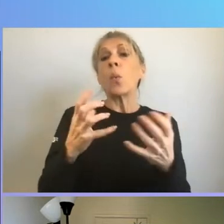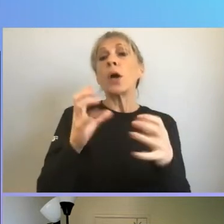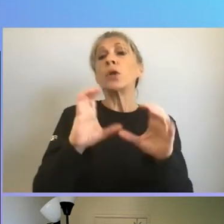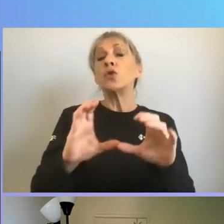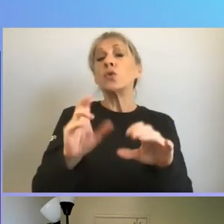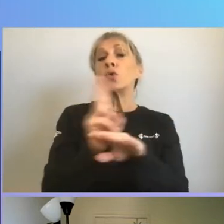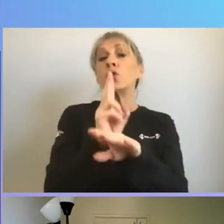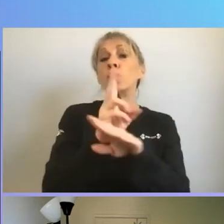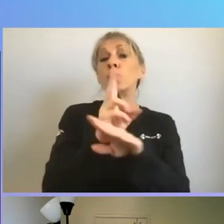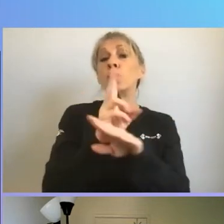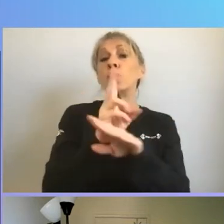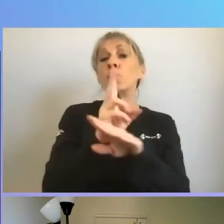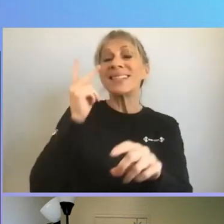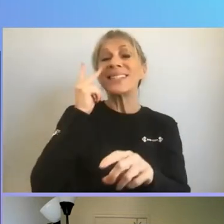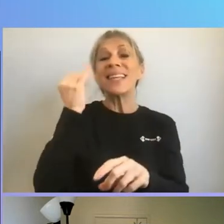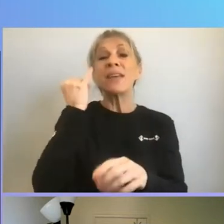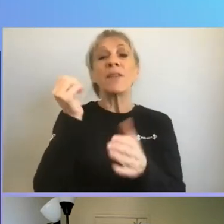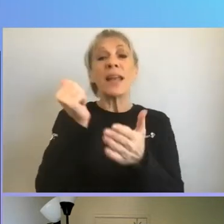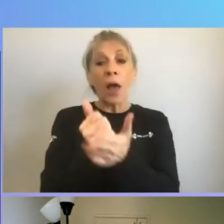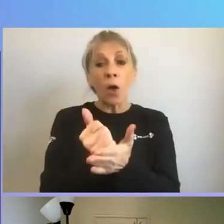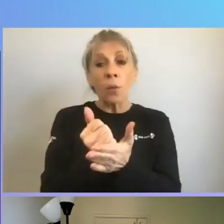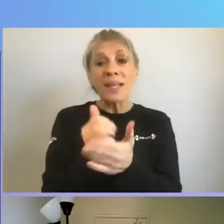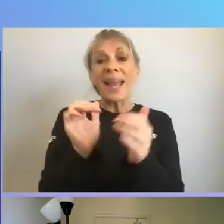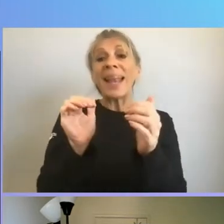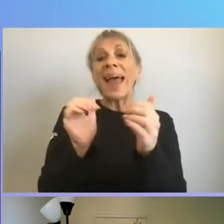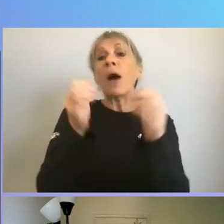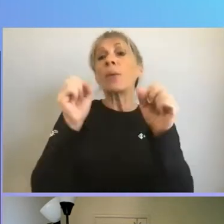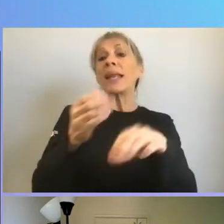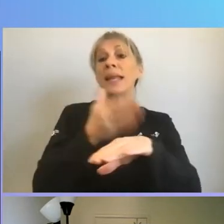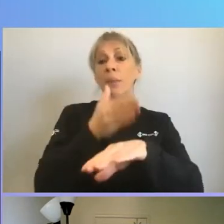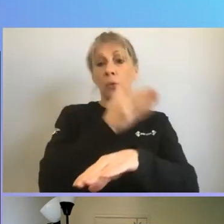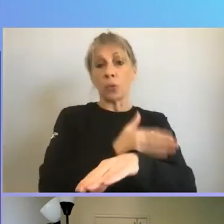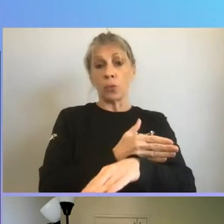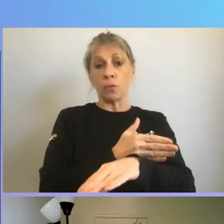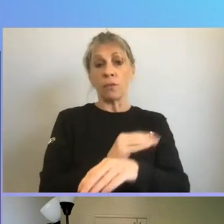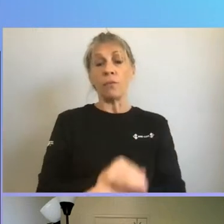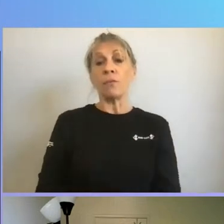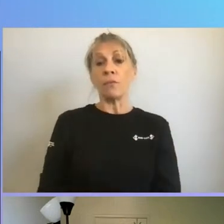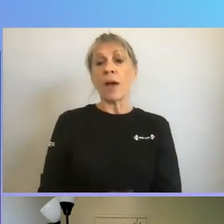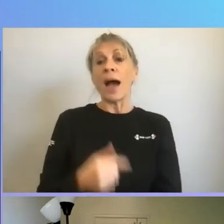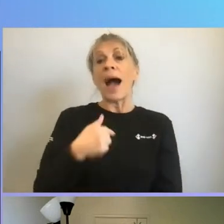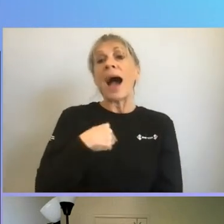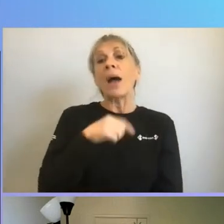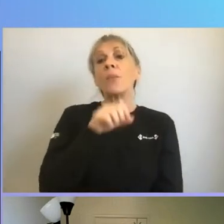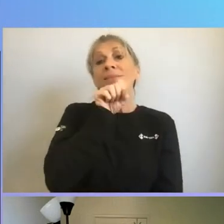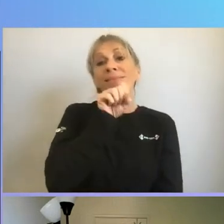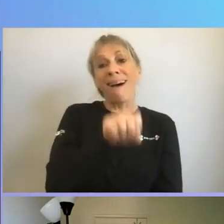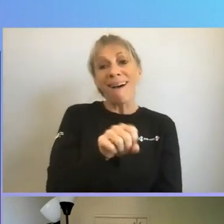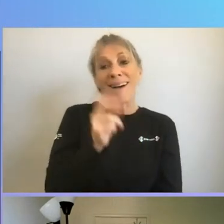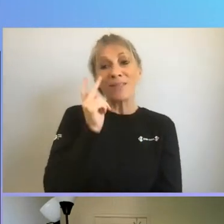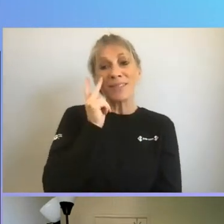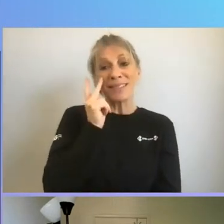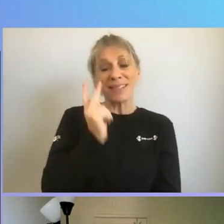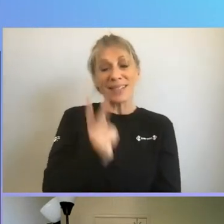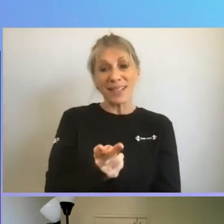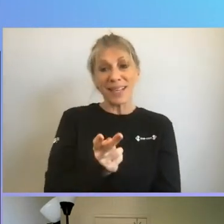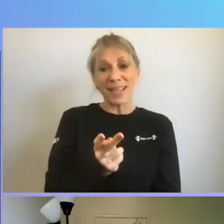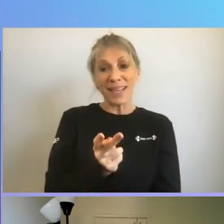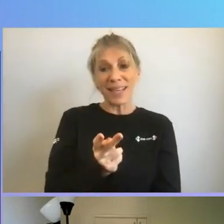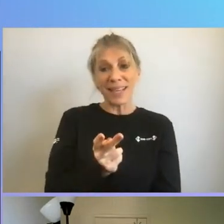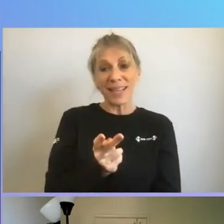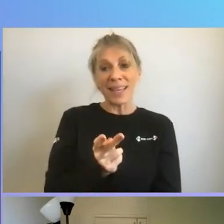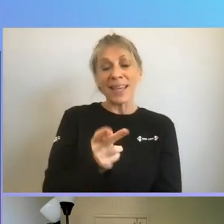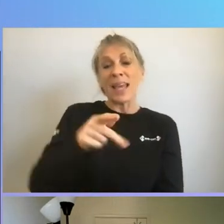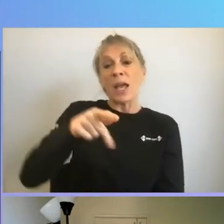that's helpful and also how can it be better. I would love to see that prompt